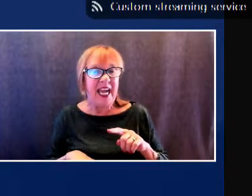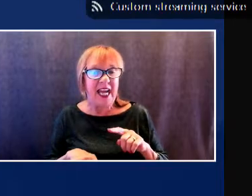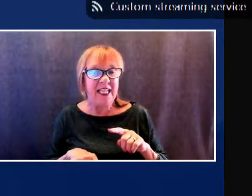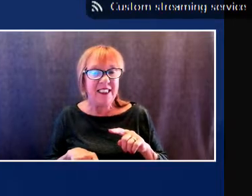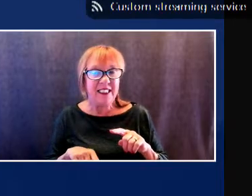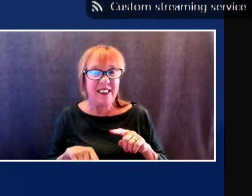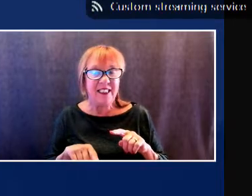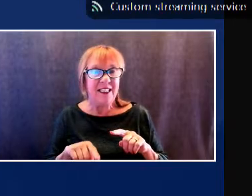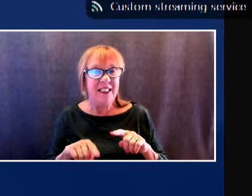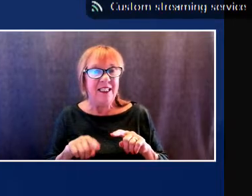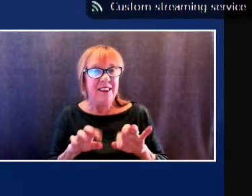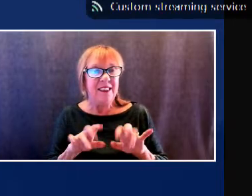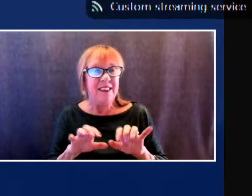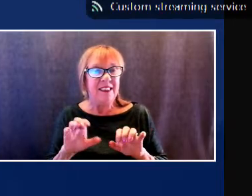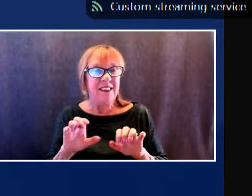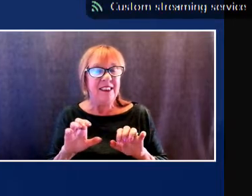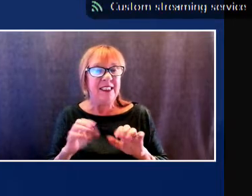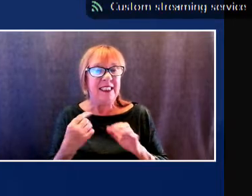it's